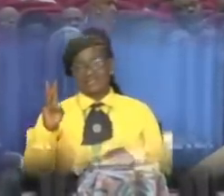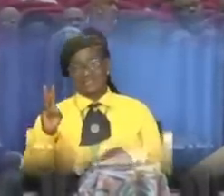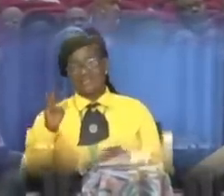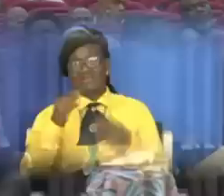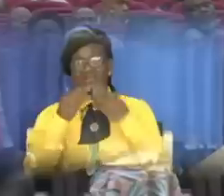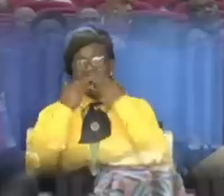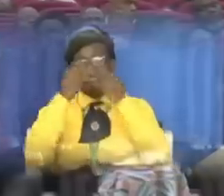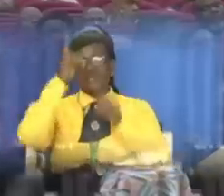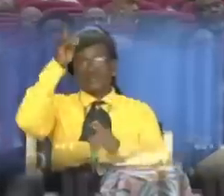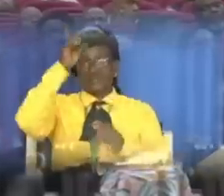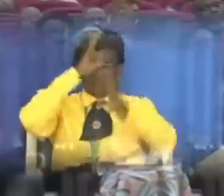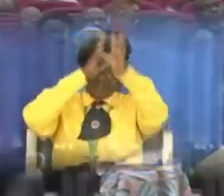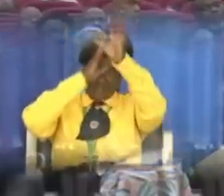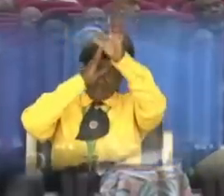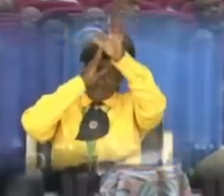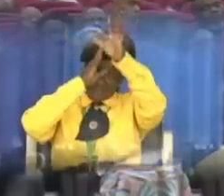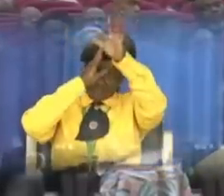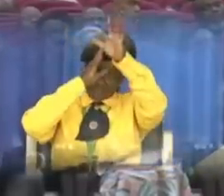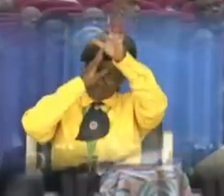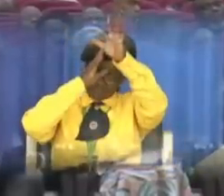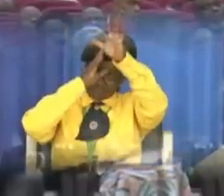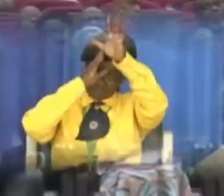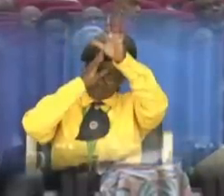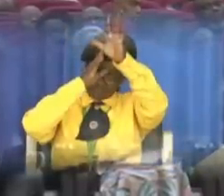thank you, Father.